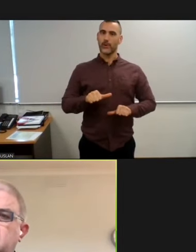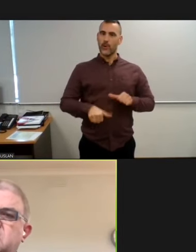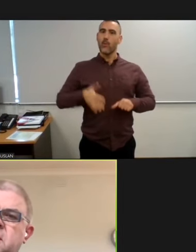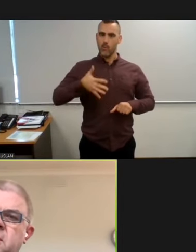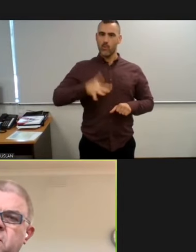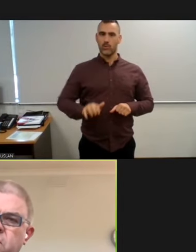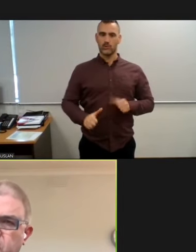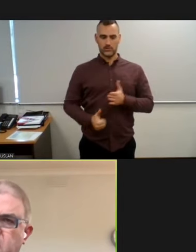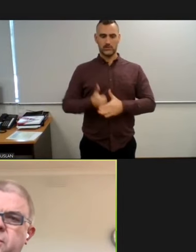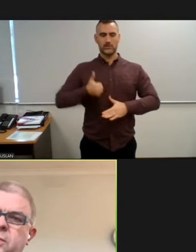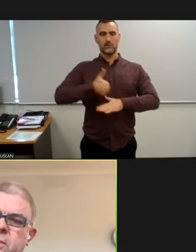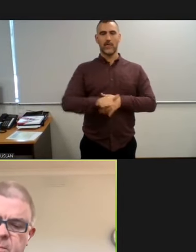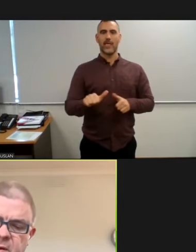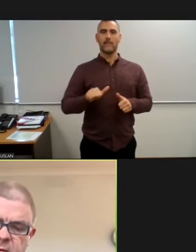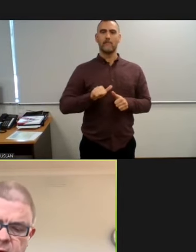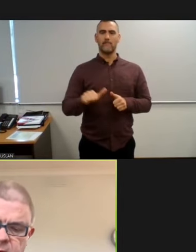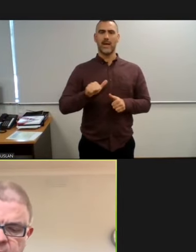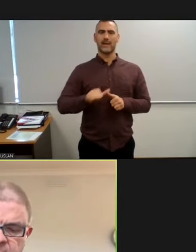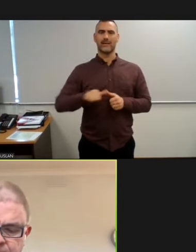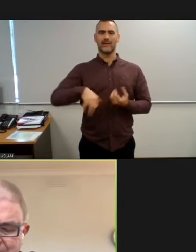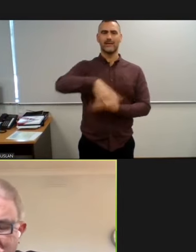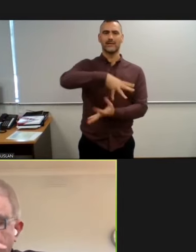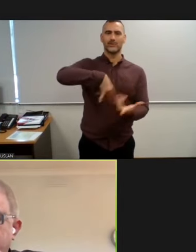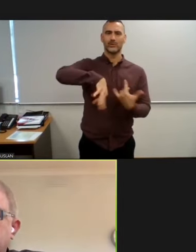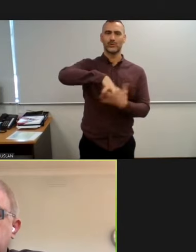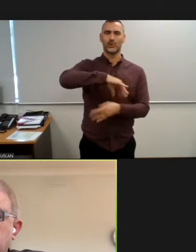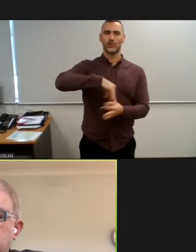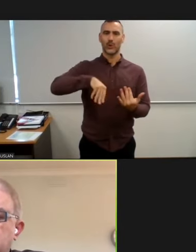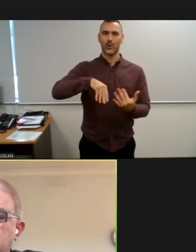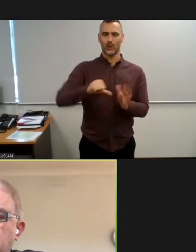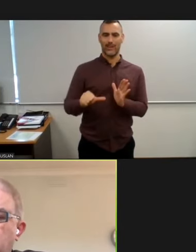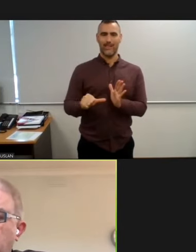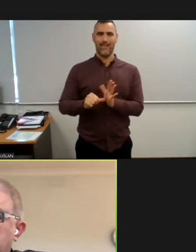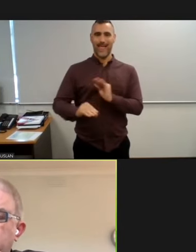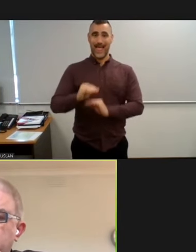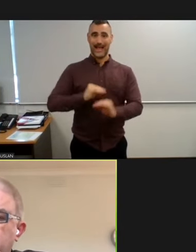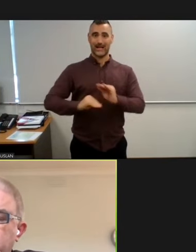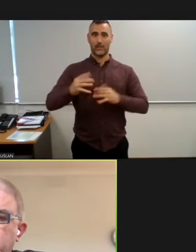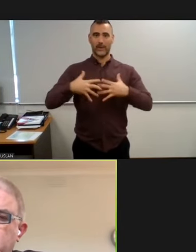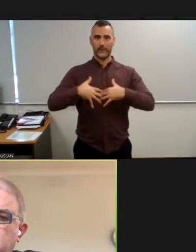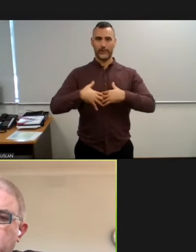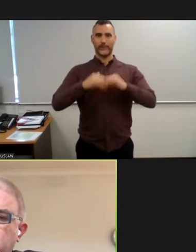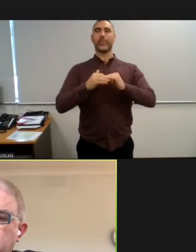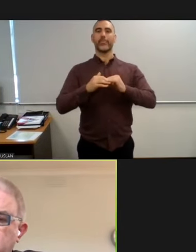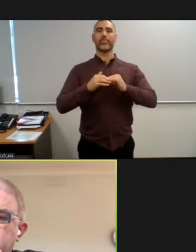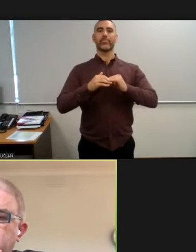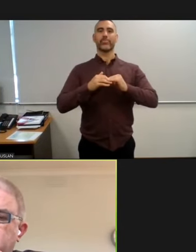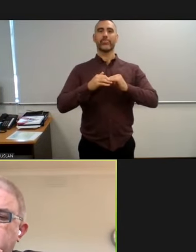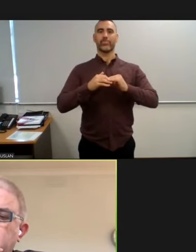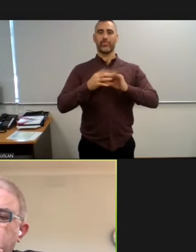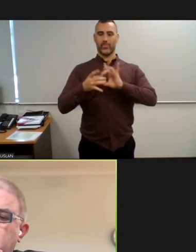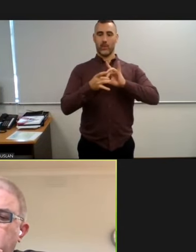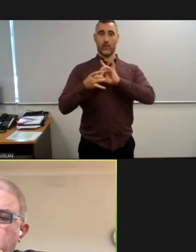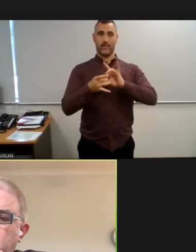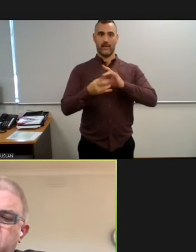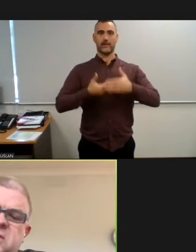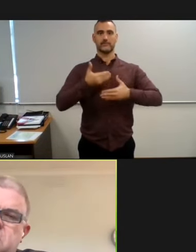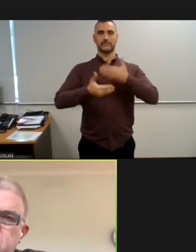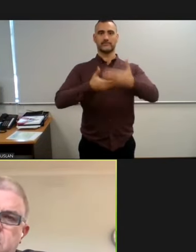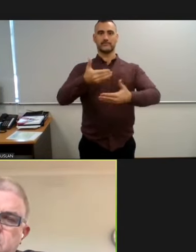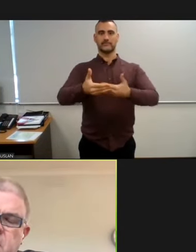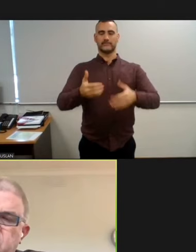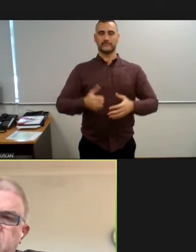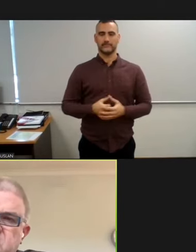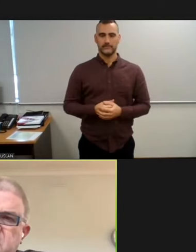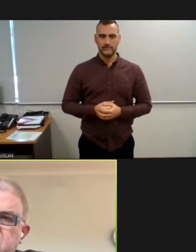Victorian community right through that period. So there's a whole range of things that are going into that. I mean,